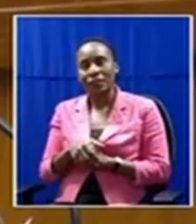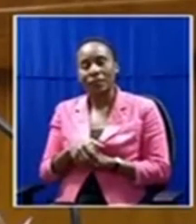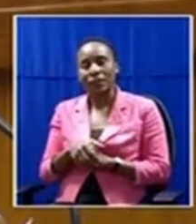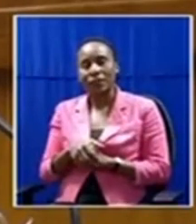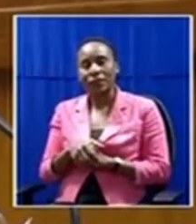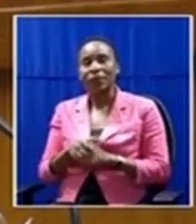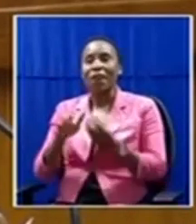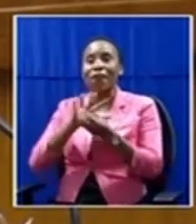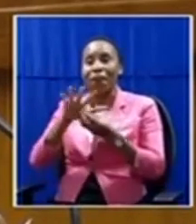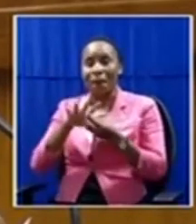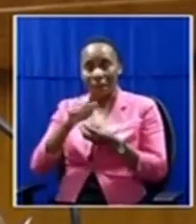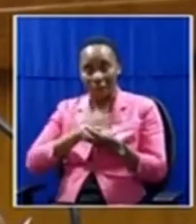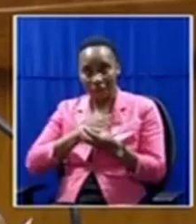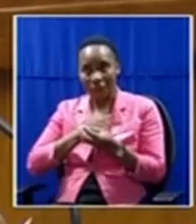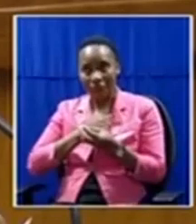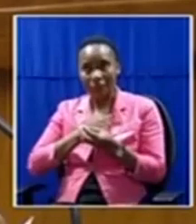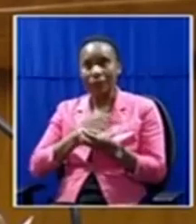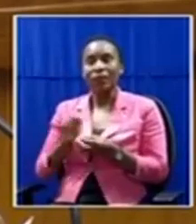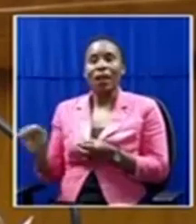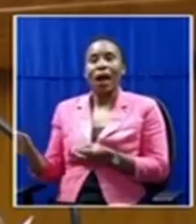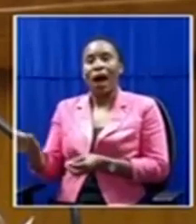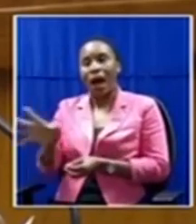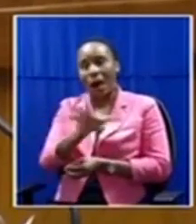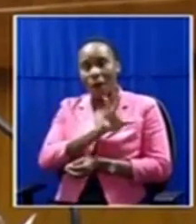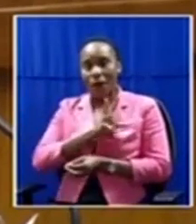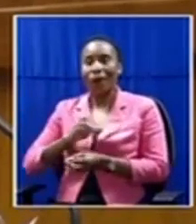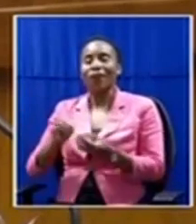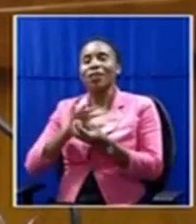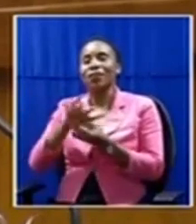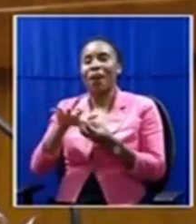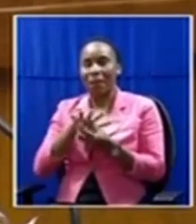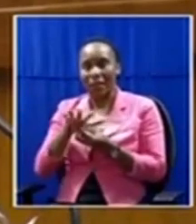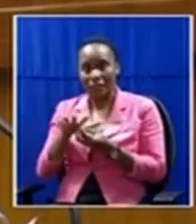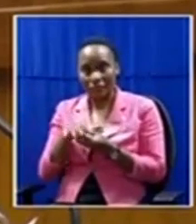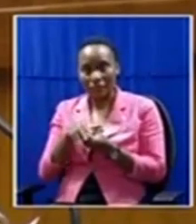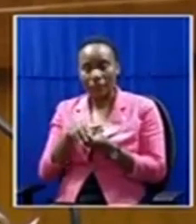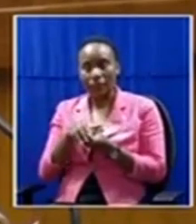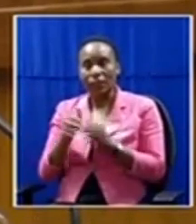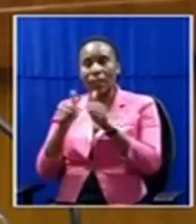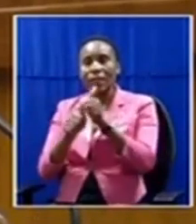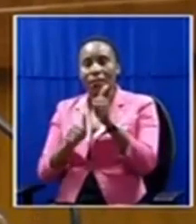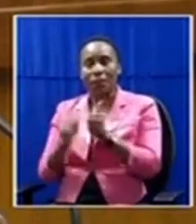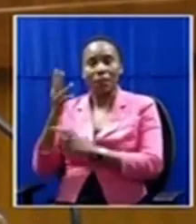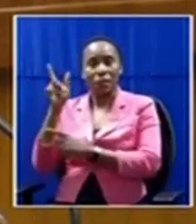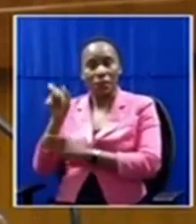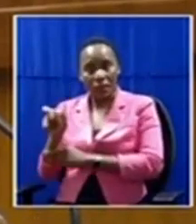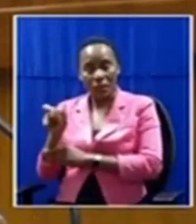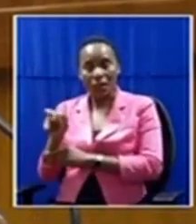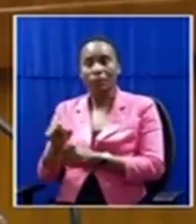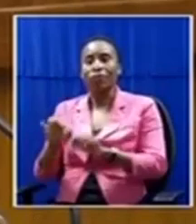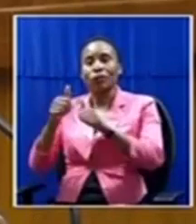And my family and our families, all of us, the Deputy Speaker and